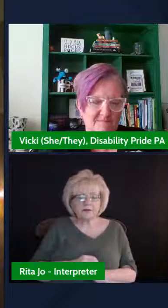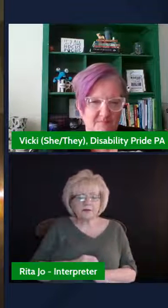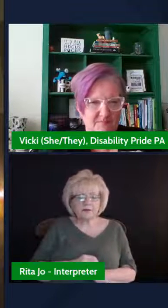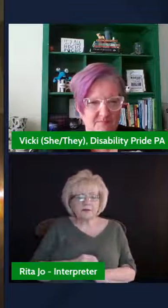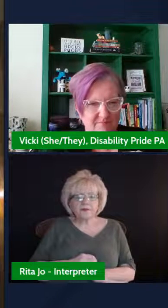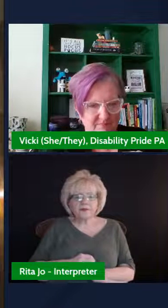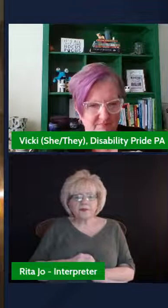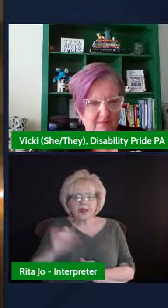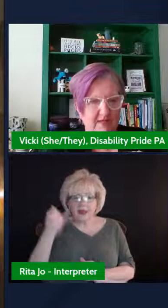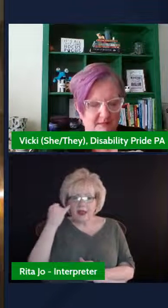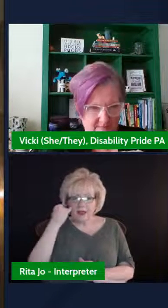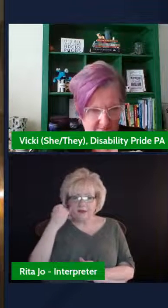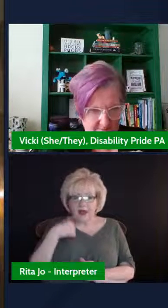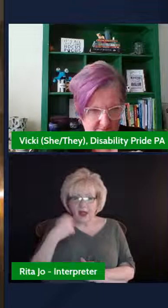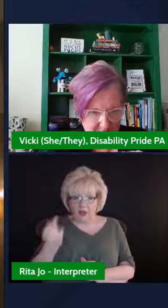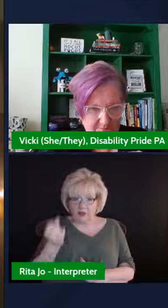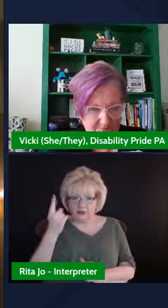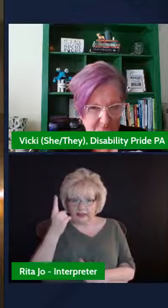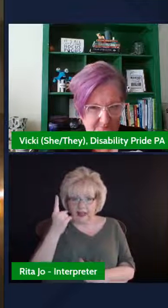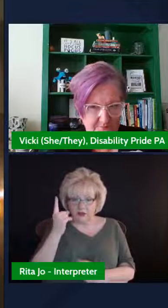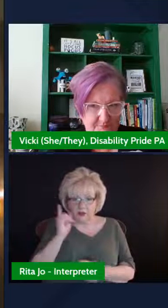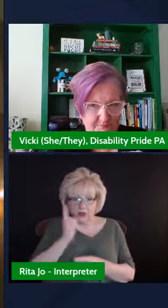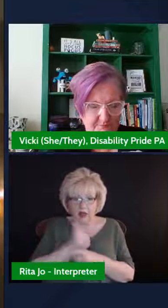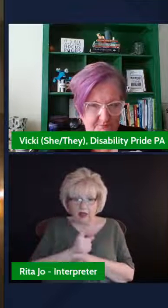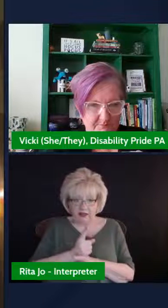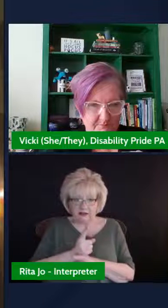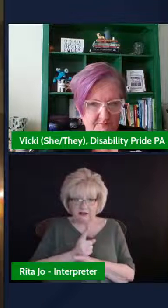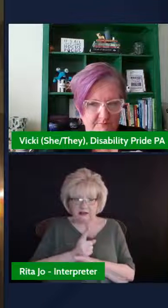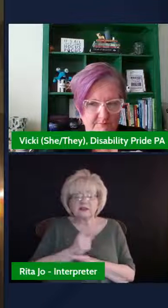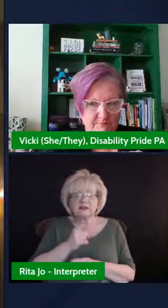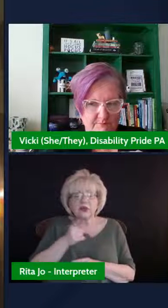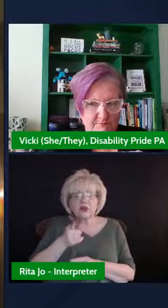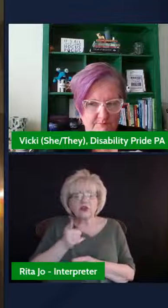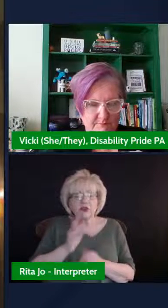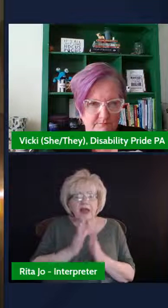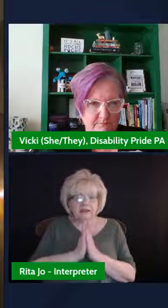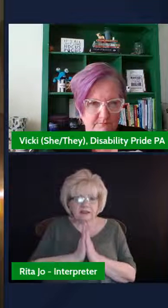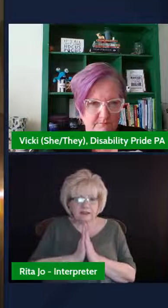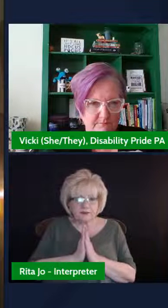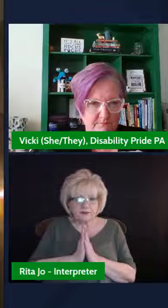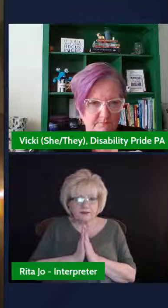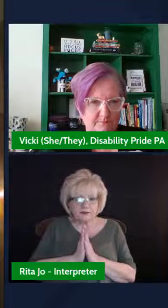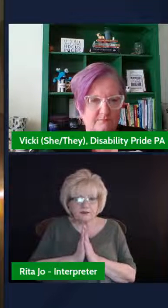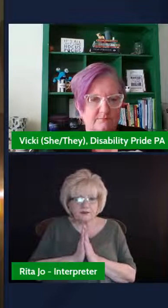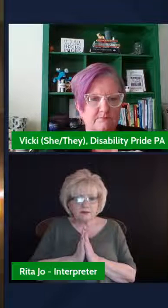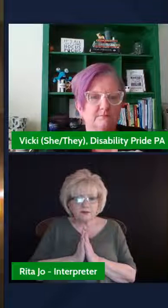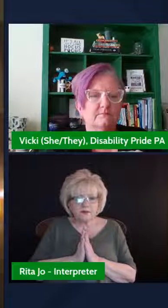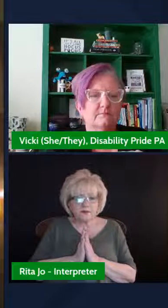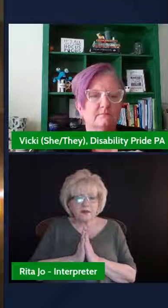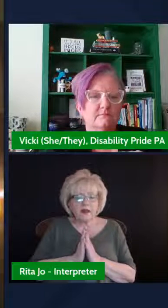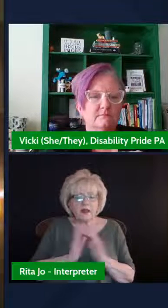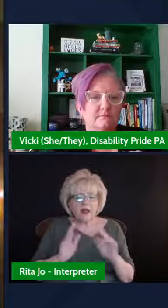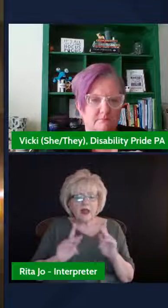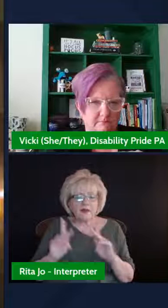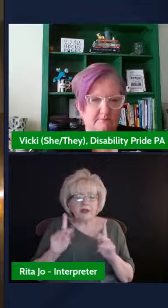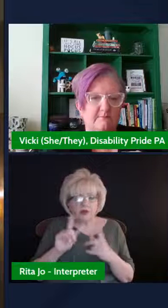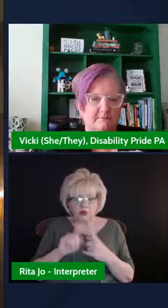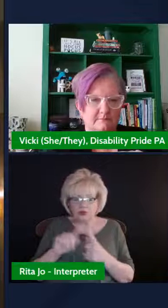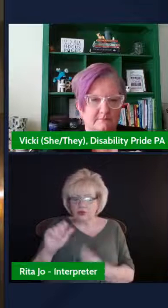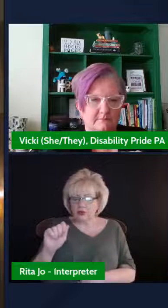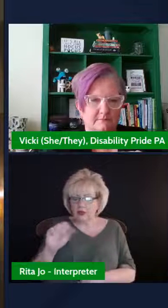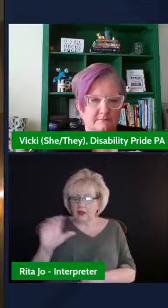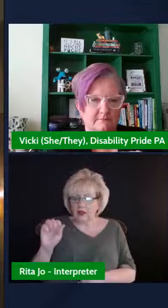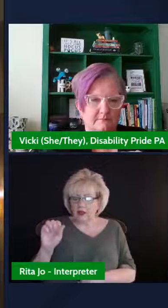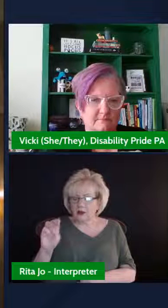I'm understanding your question correctly, what you're asking is, we're asking people to accommodate us rather